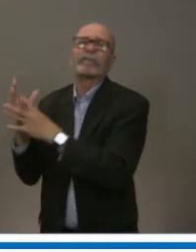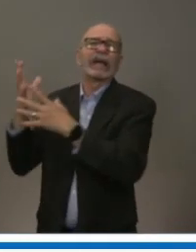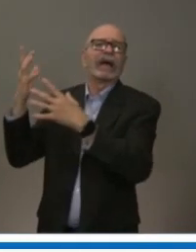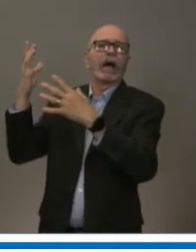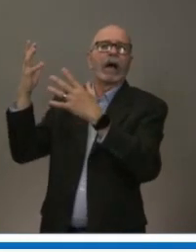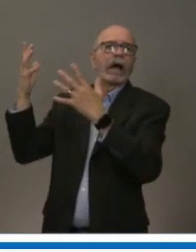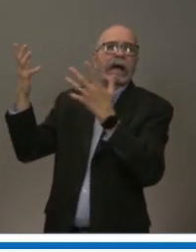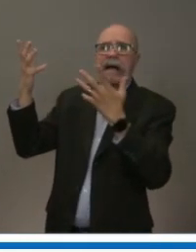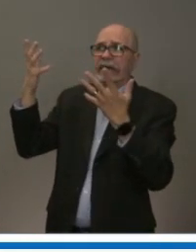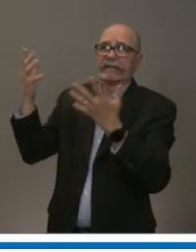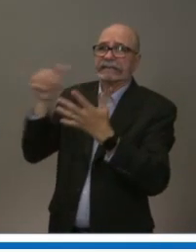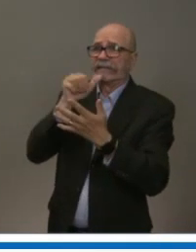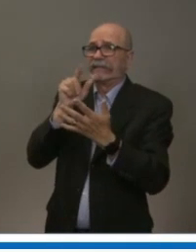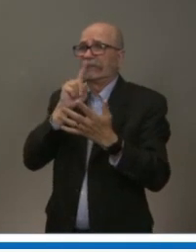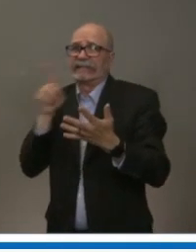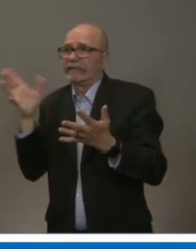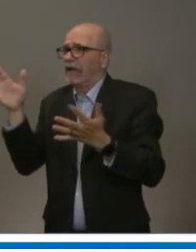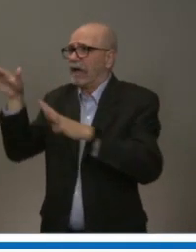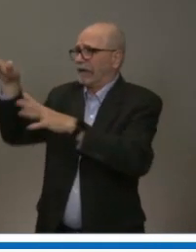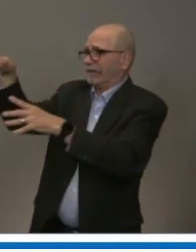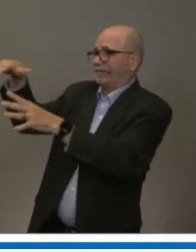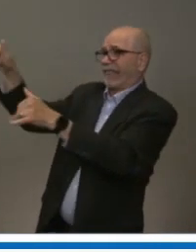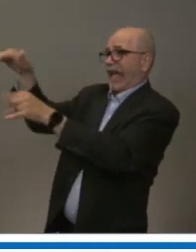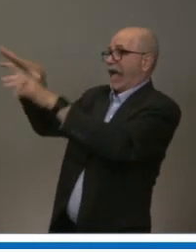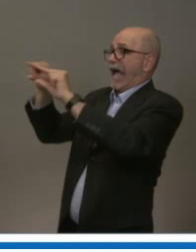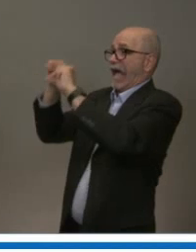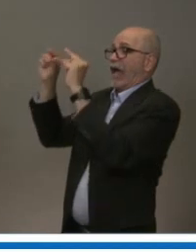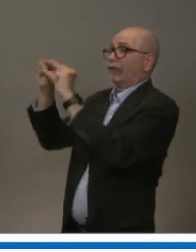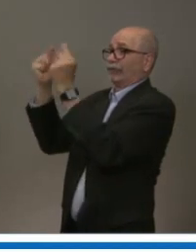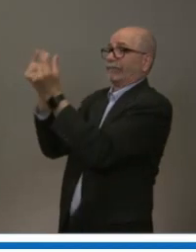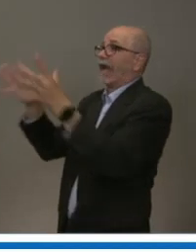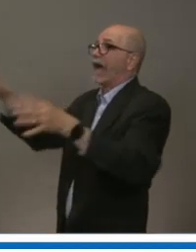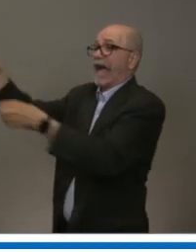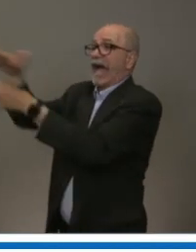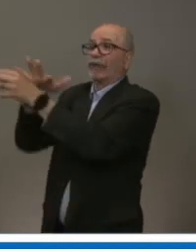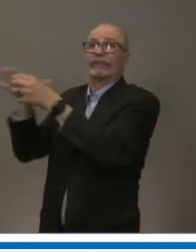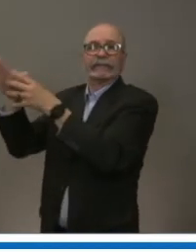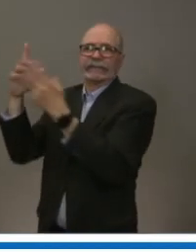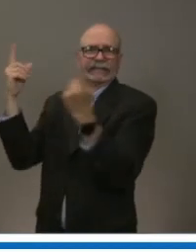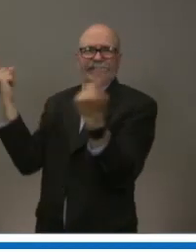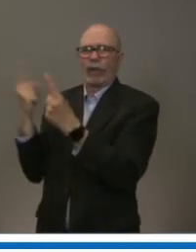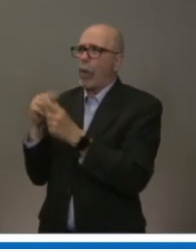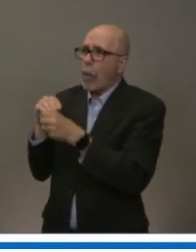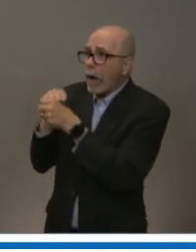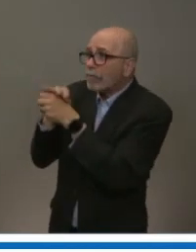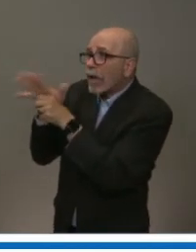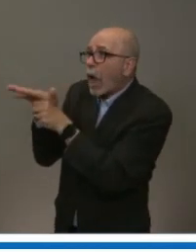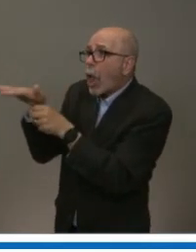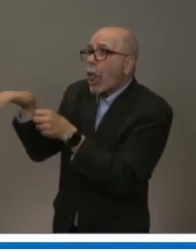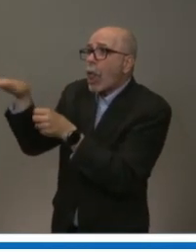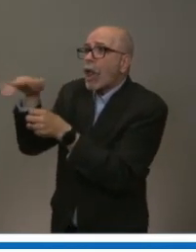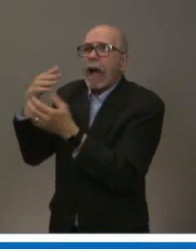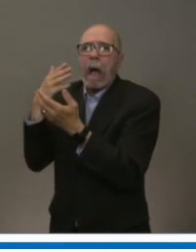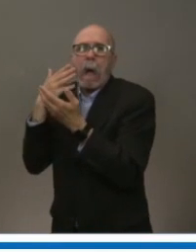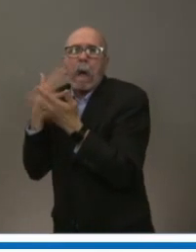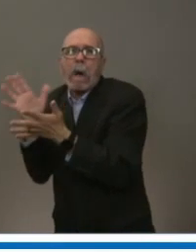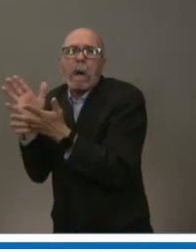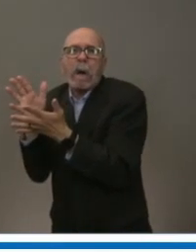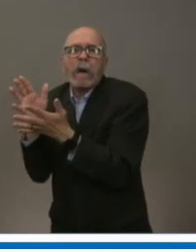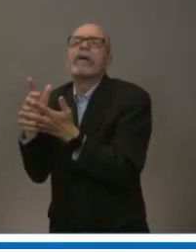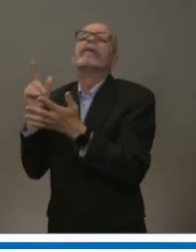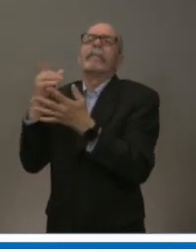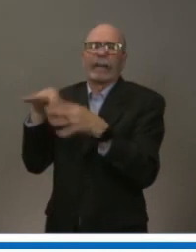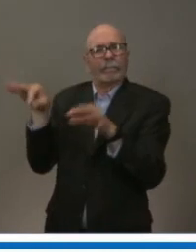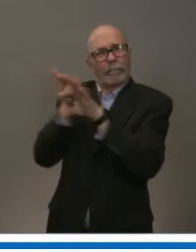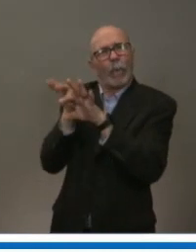COVID in it, where we need to find a way to isolate them differently. So we'll work with that community, and we'll take the ideas that come out of the